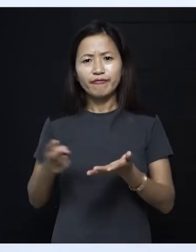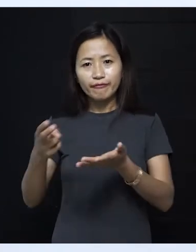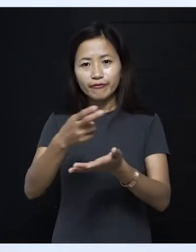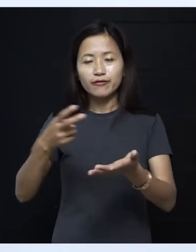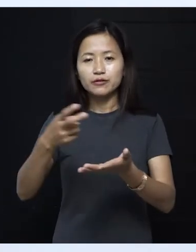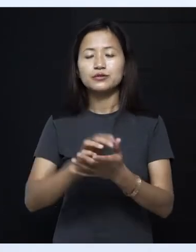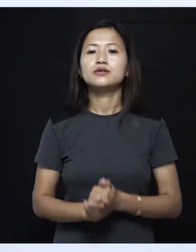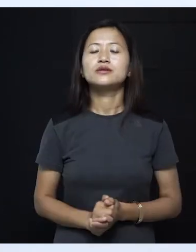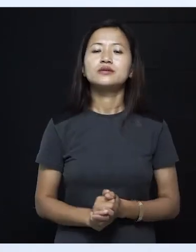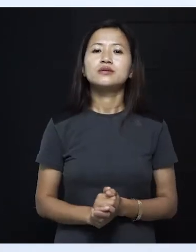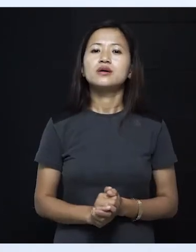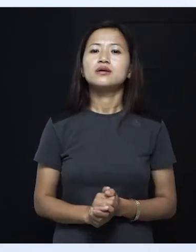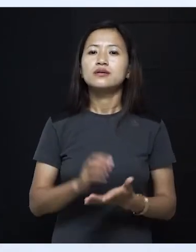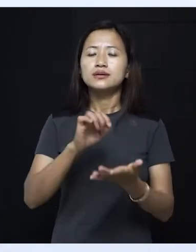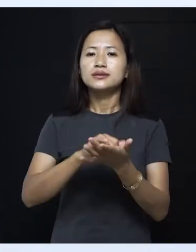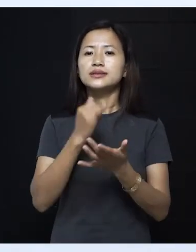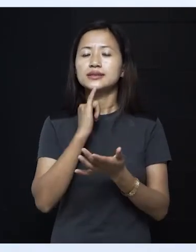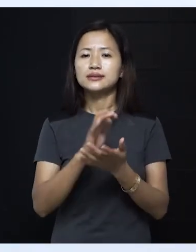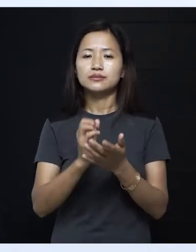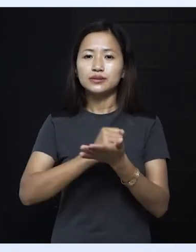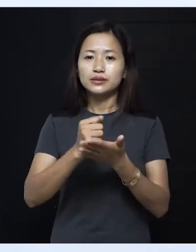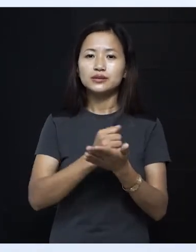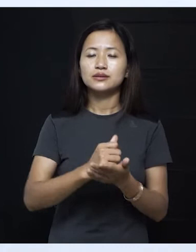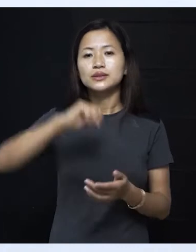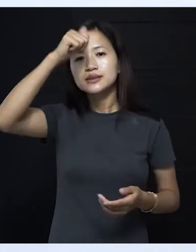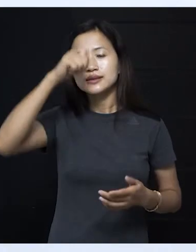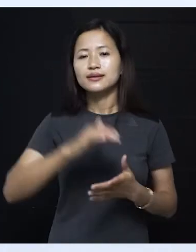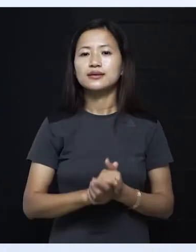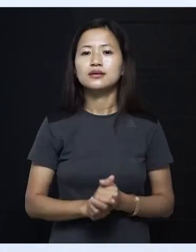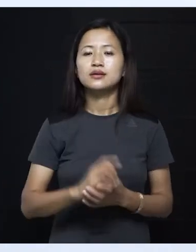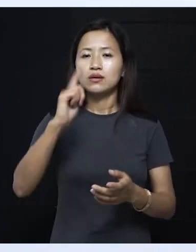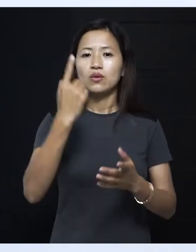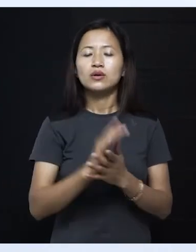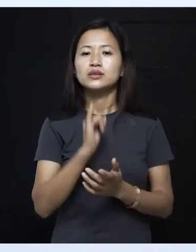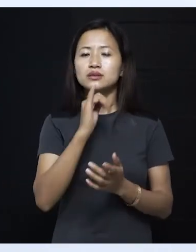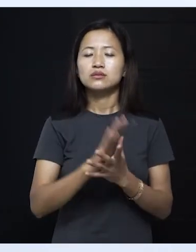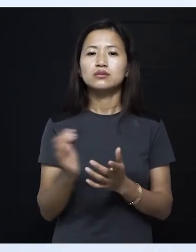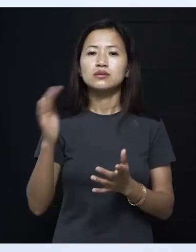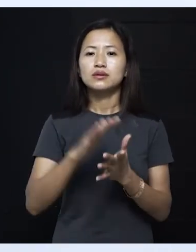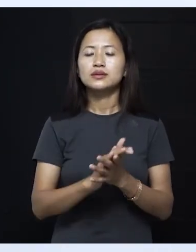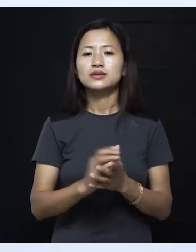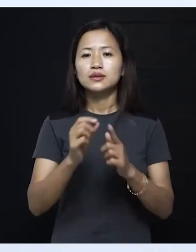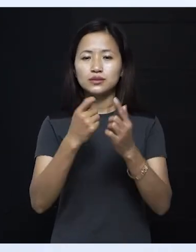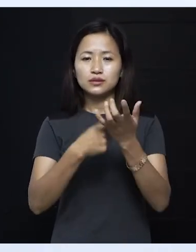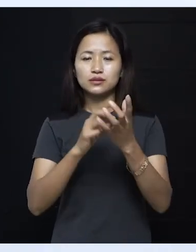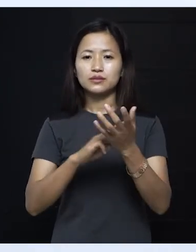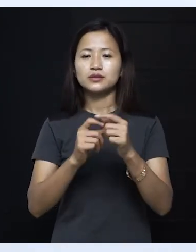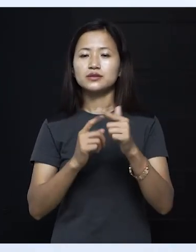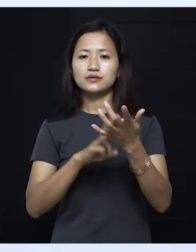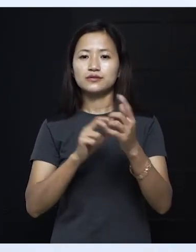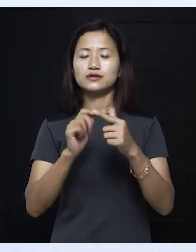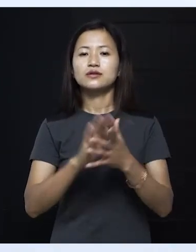okay? The three different farmings that is practiced by the Indians. One is called as the primitive